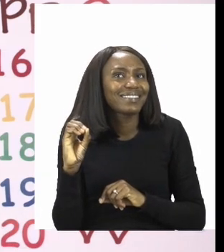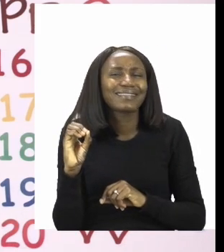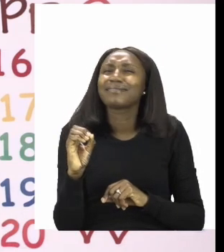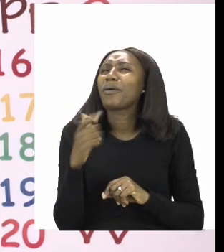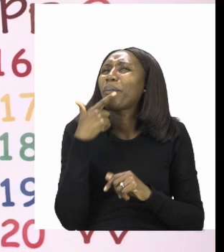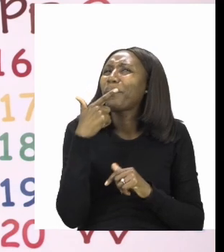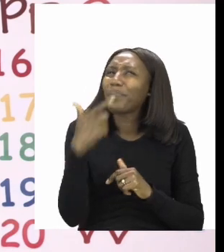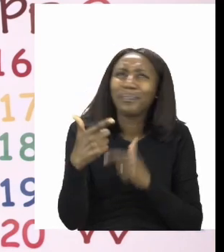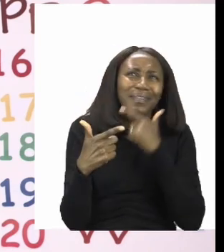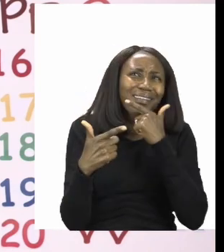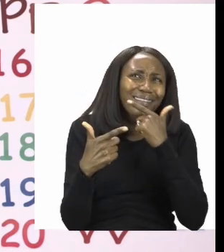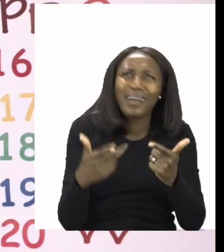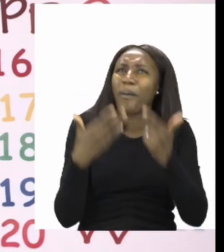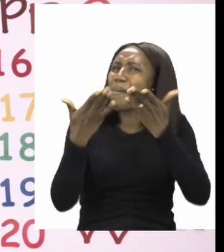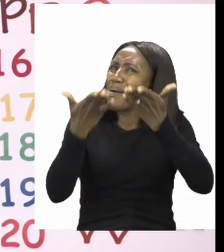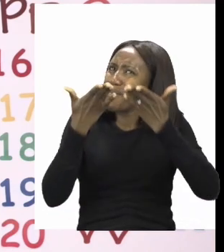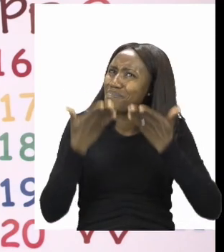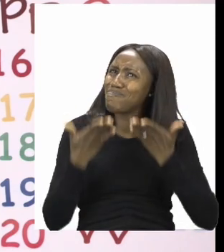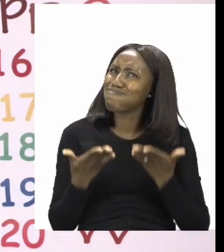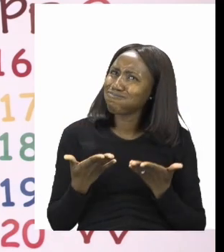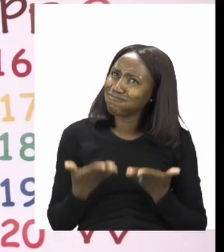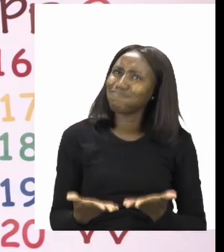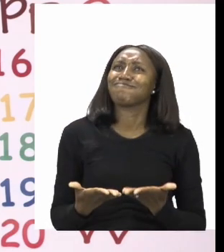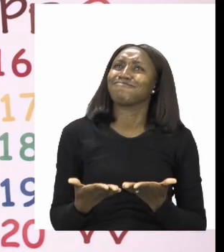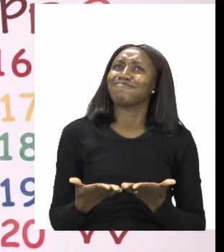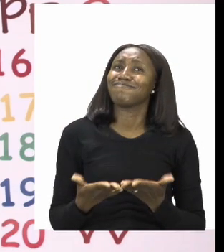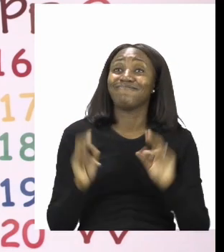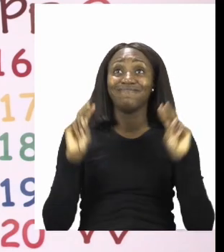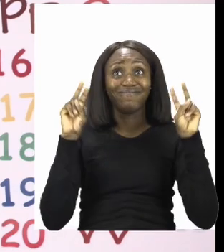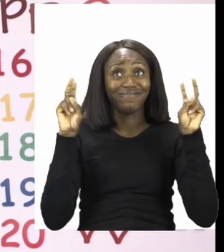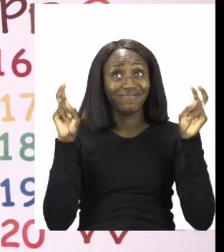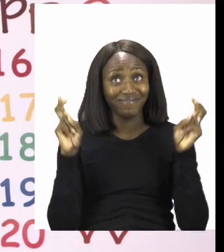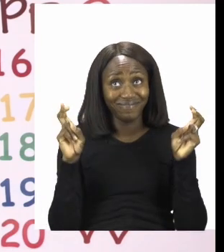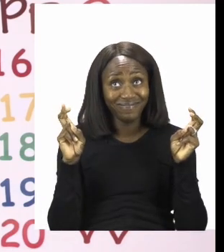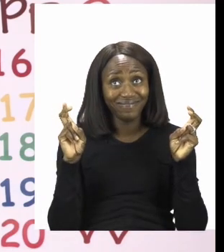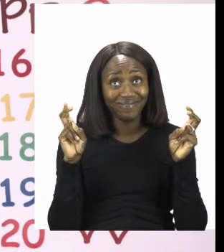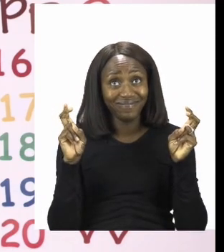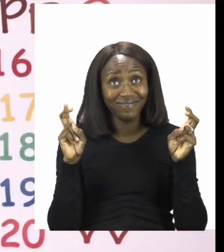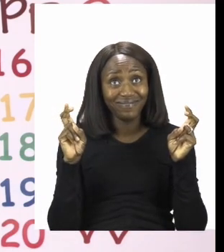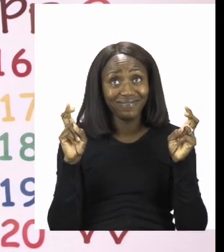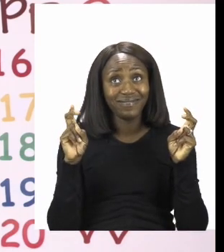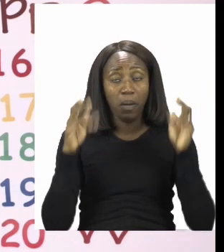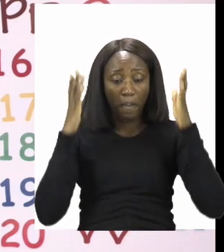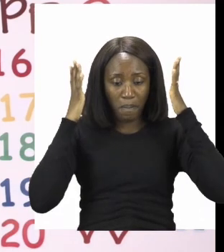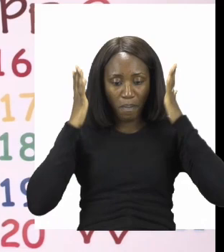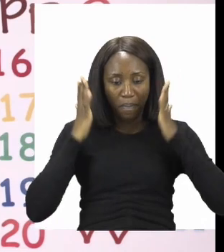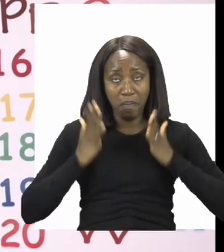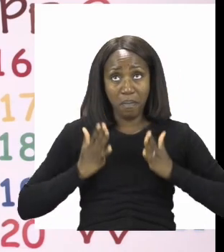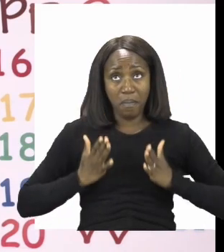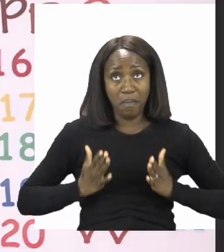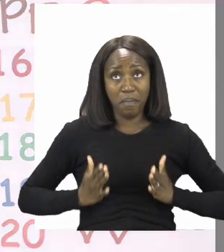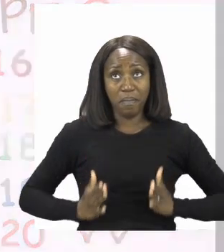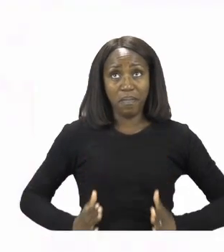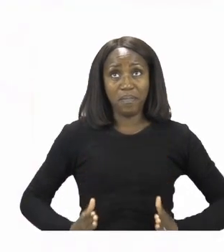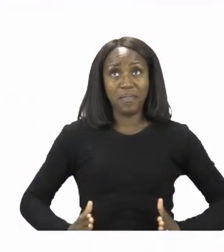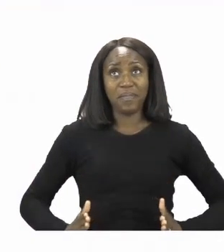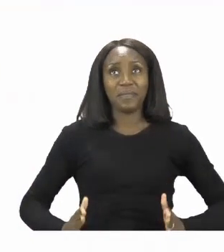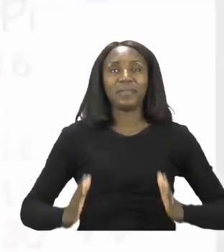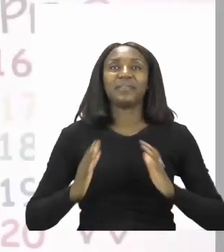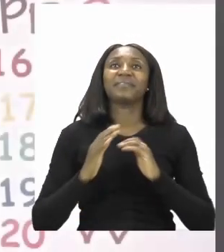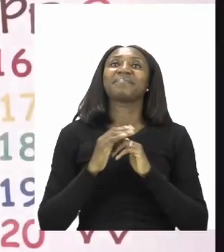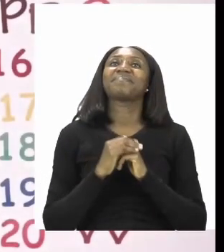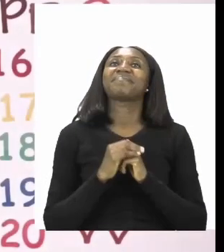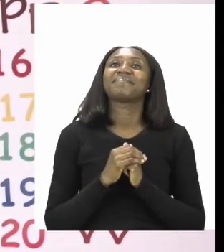so much for joining me today. Our theme this week is body